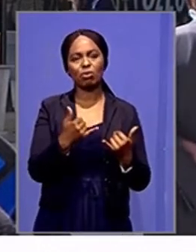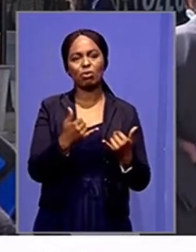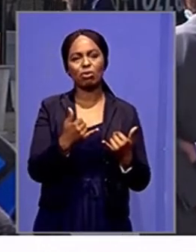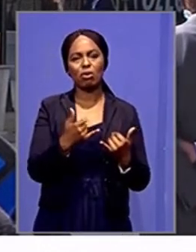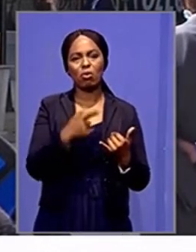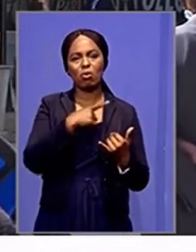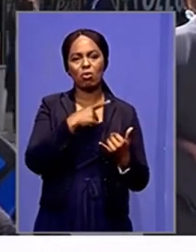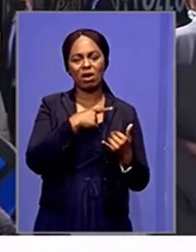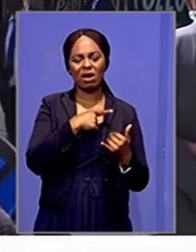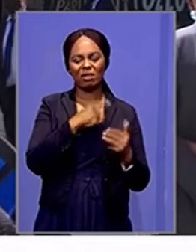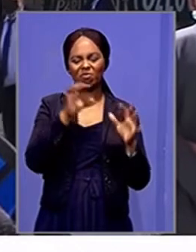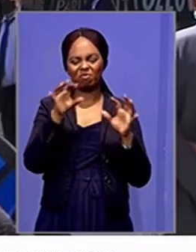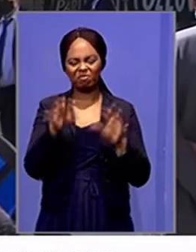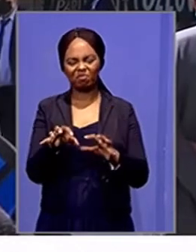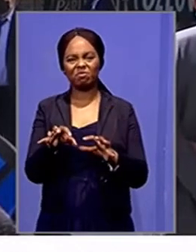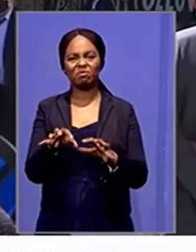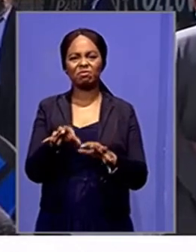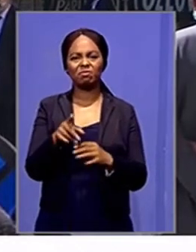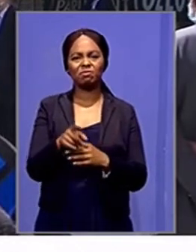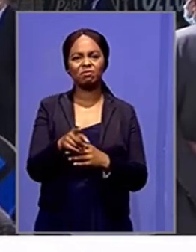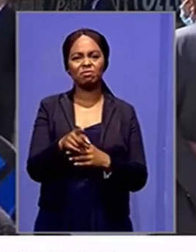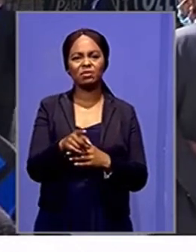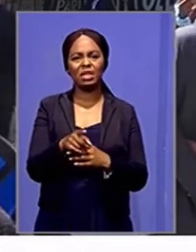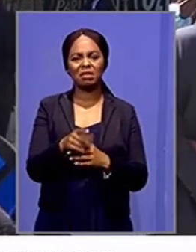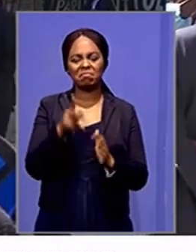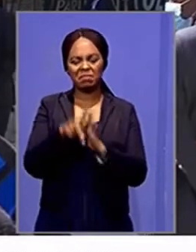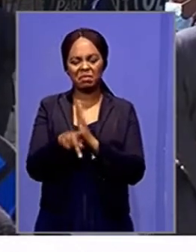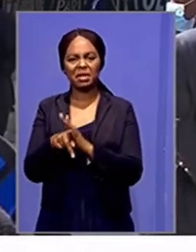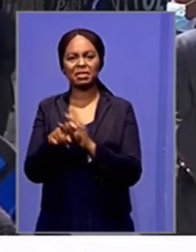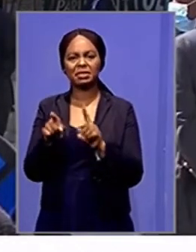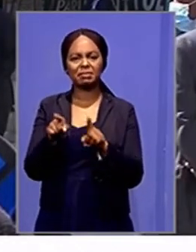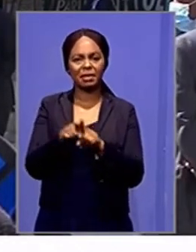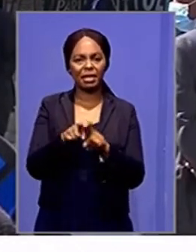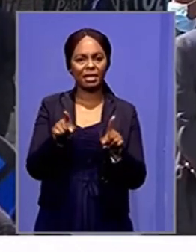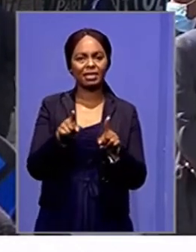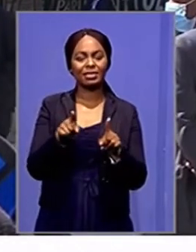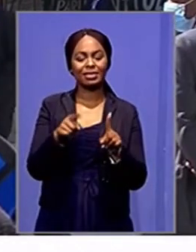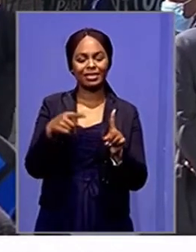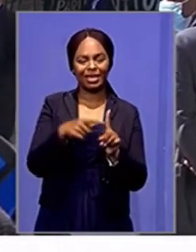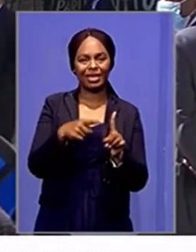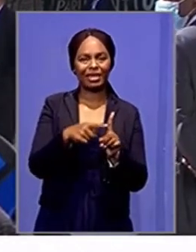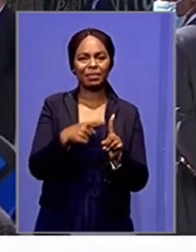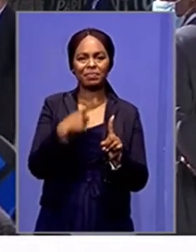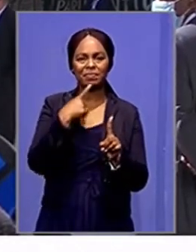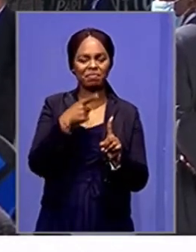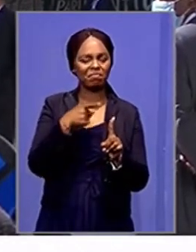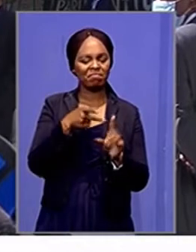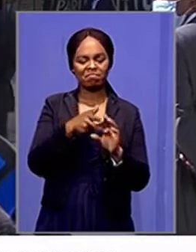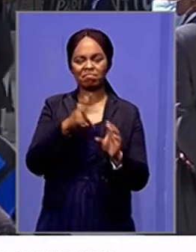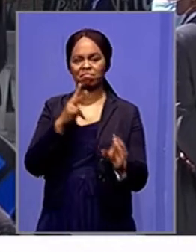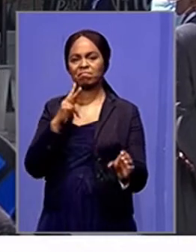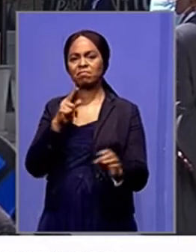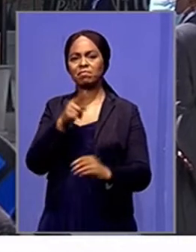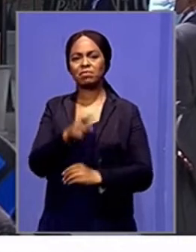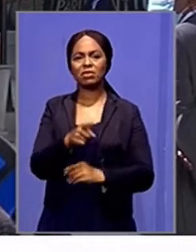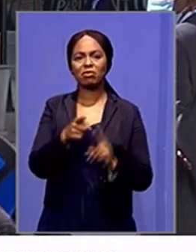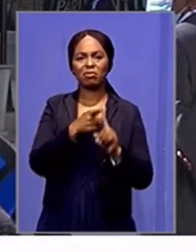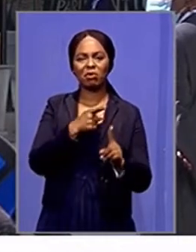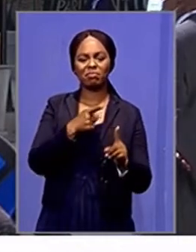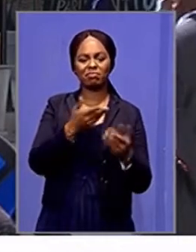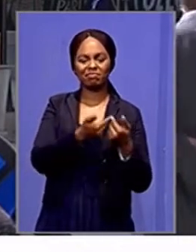enforcing apartheid. But he had the courage to step away from the path